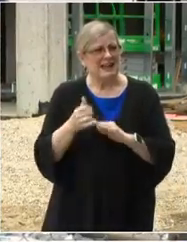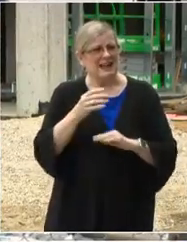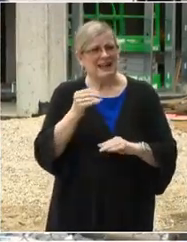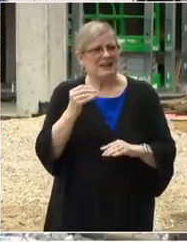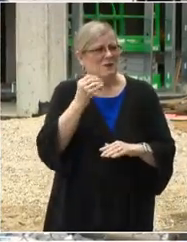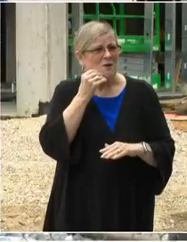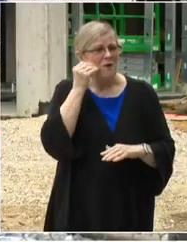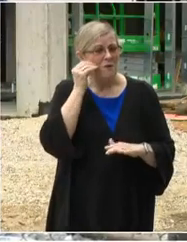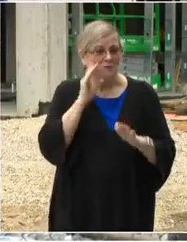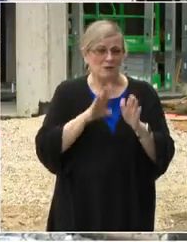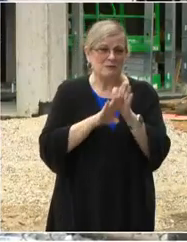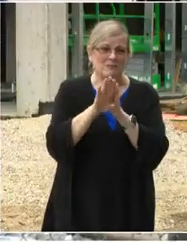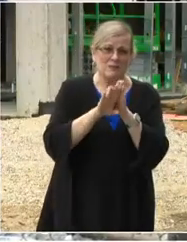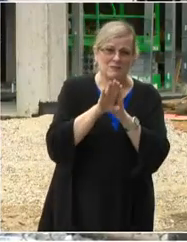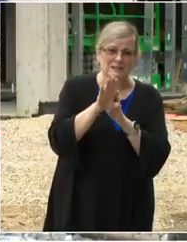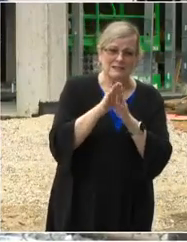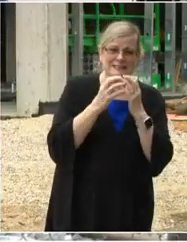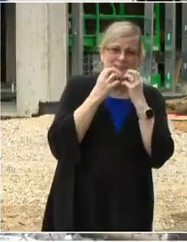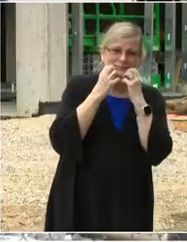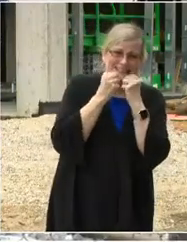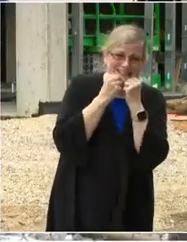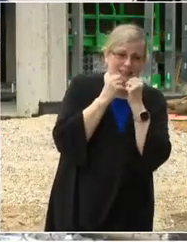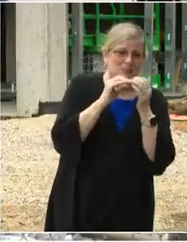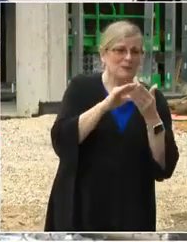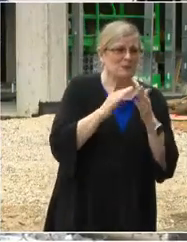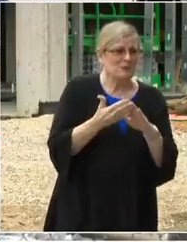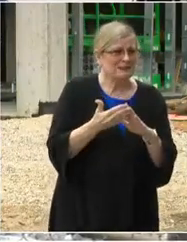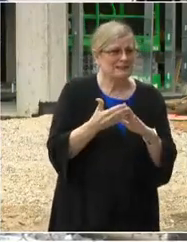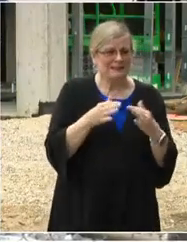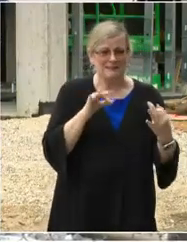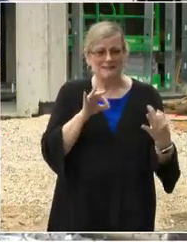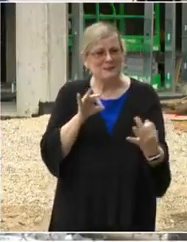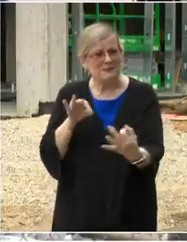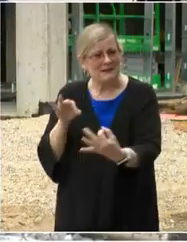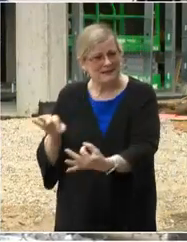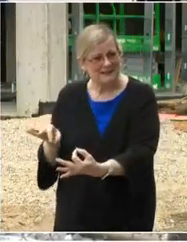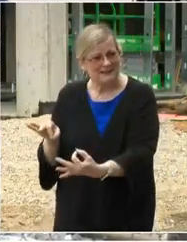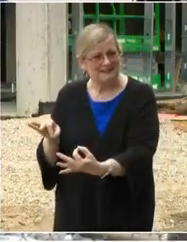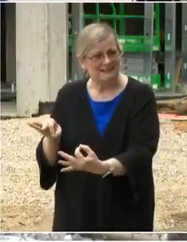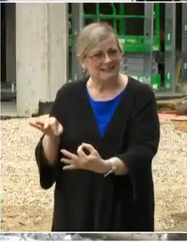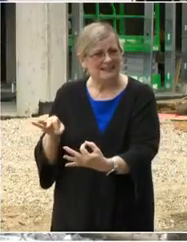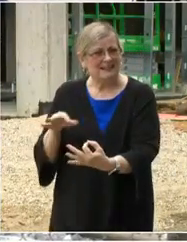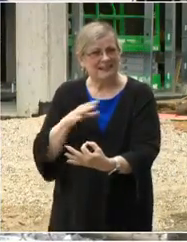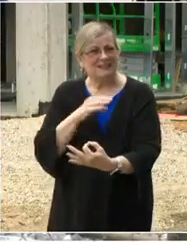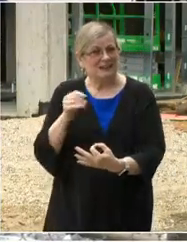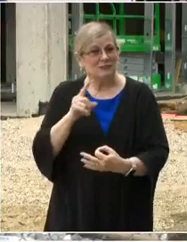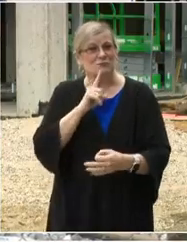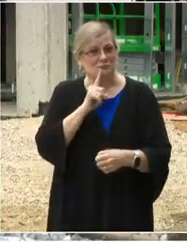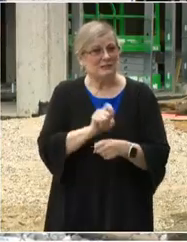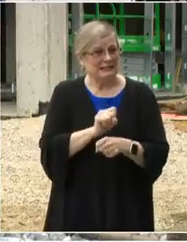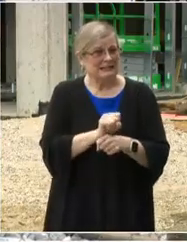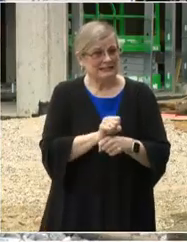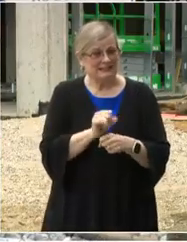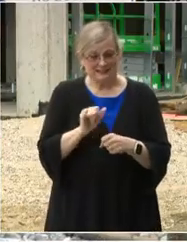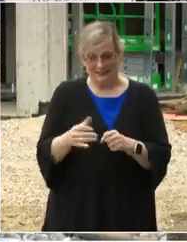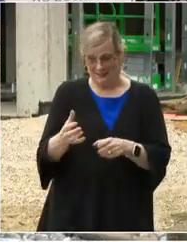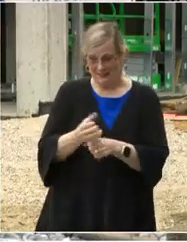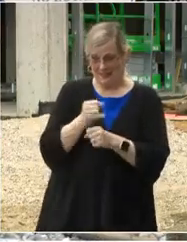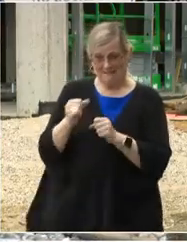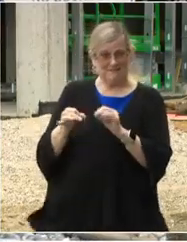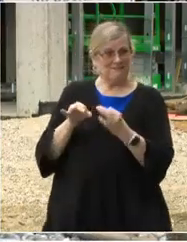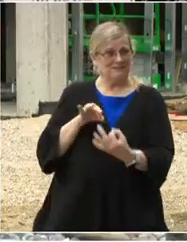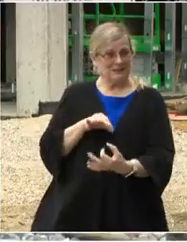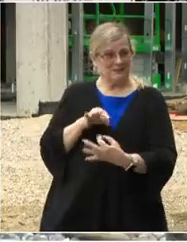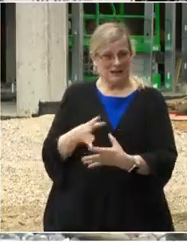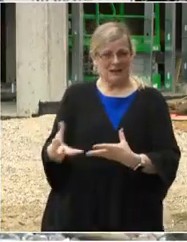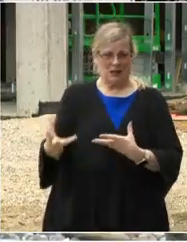prioritize community input, and not just something where they just hear from the community, but they take what the community has said and they put it into a project. And that's real value.